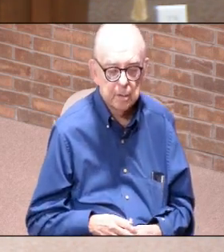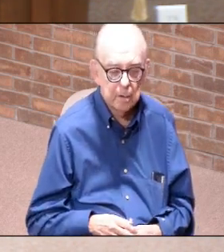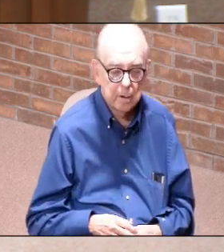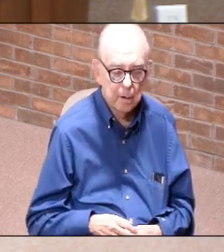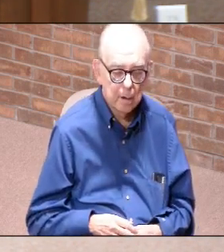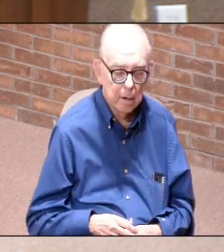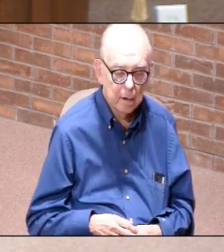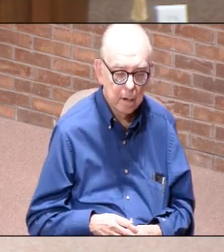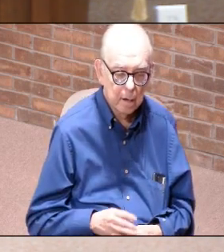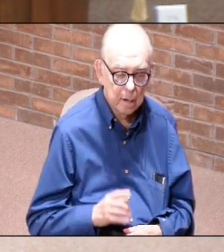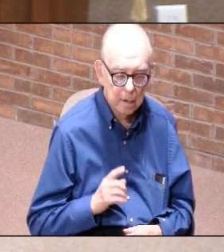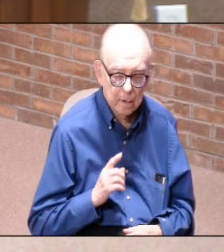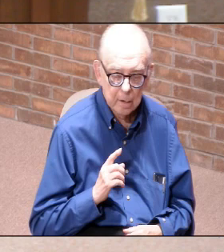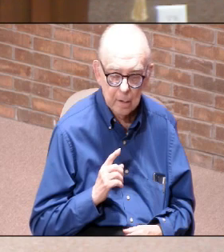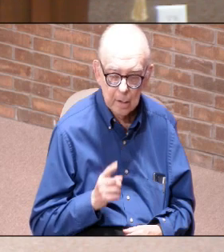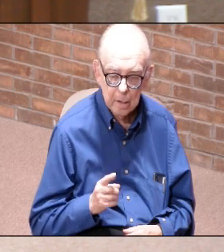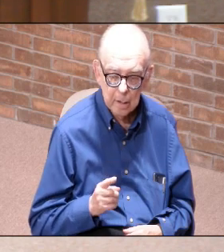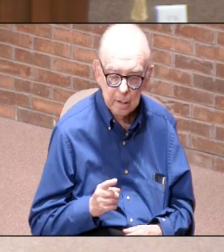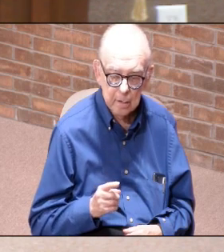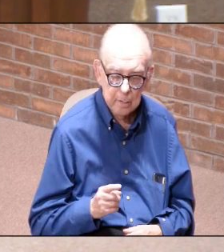can I spell the word?